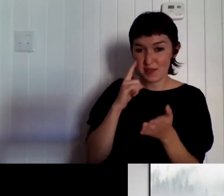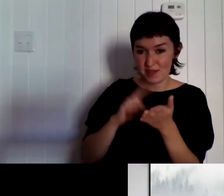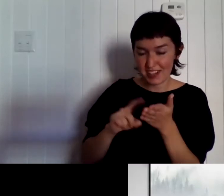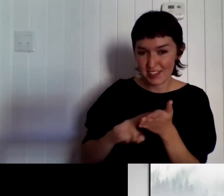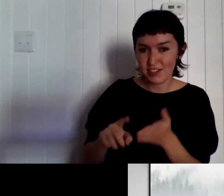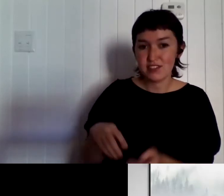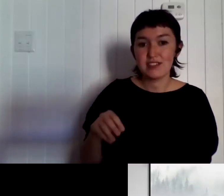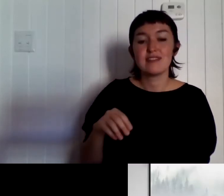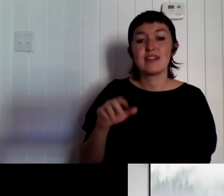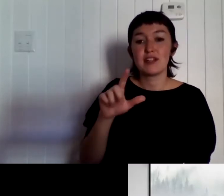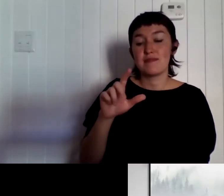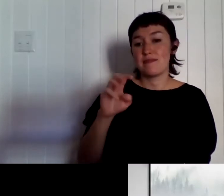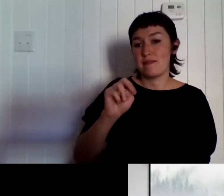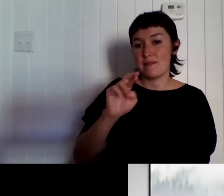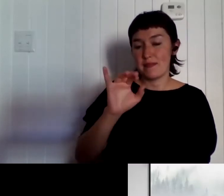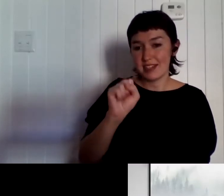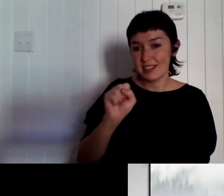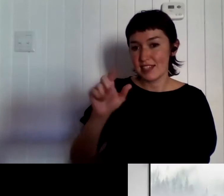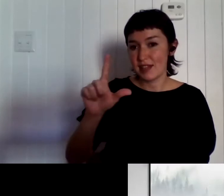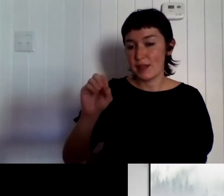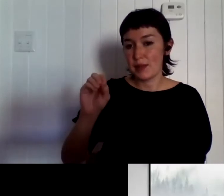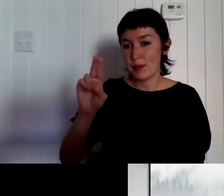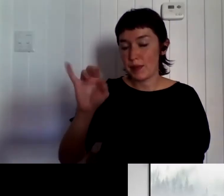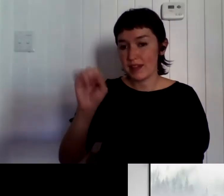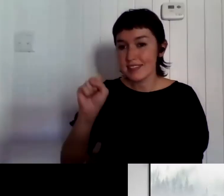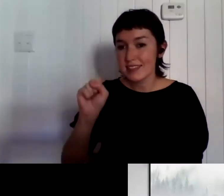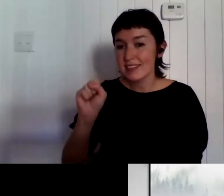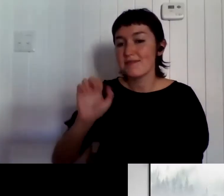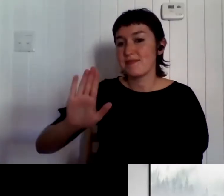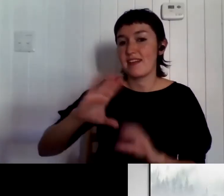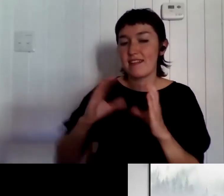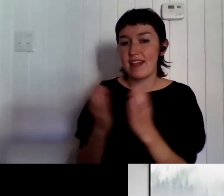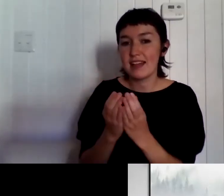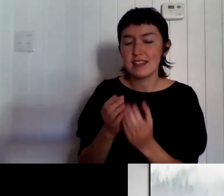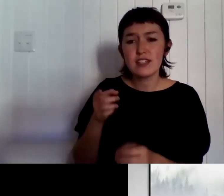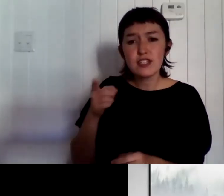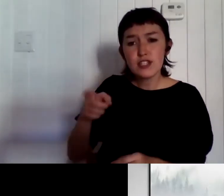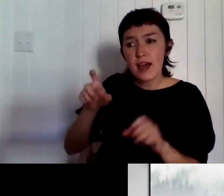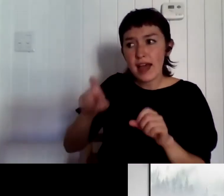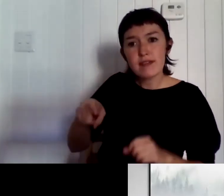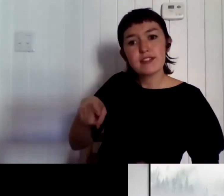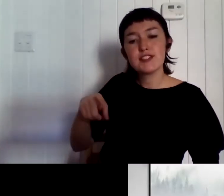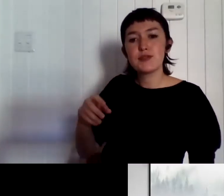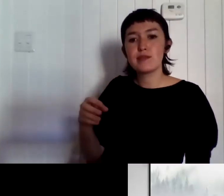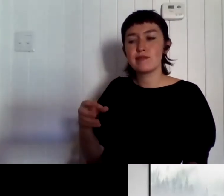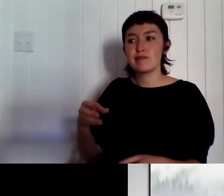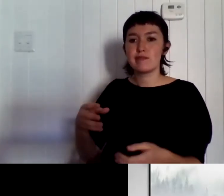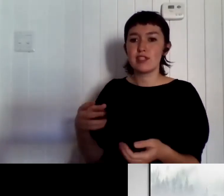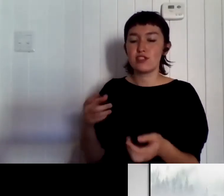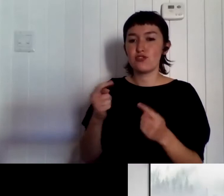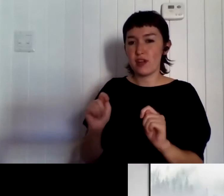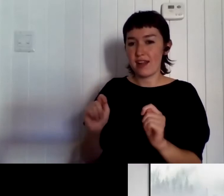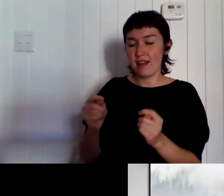Lewis's 12th grade neuroscience class again. Do you have to spend a lot of time grant writing or fundraising in your lab? Yeah, this is a